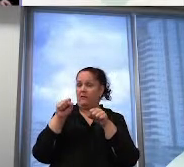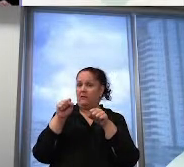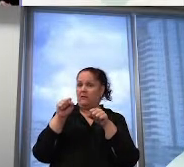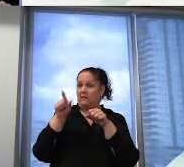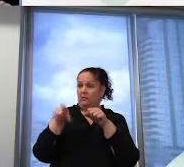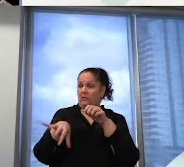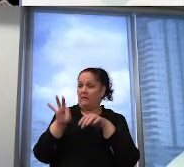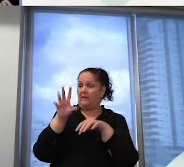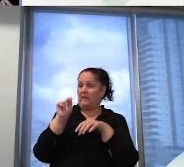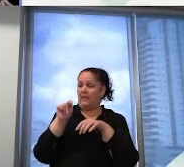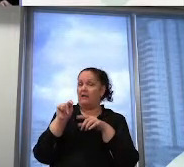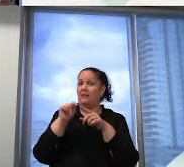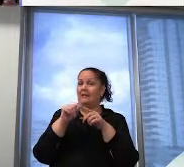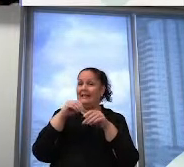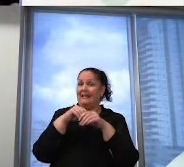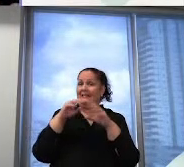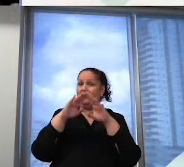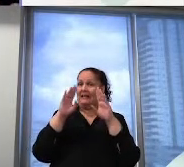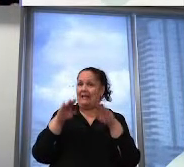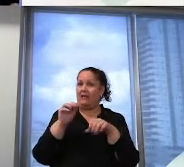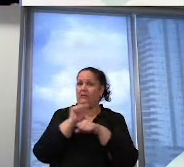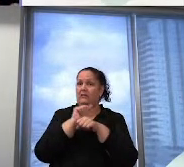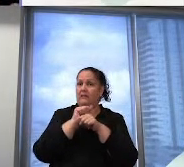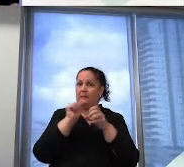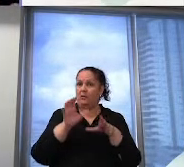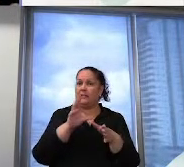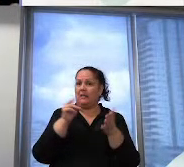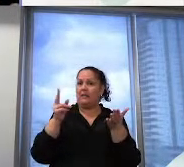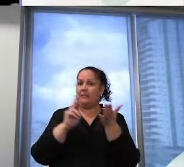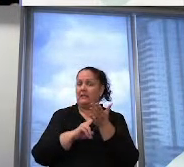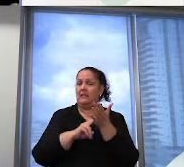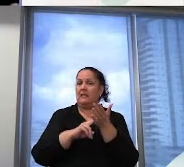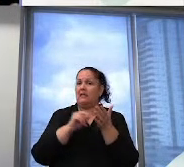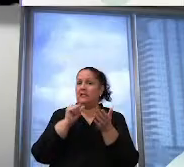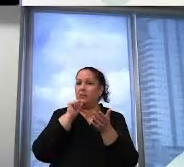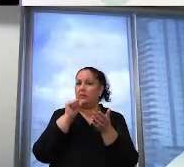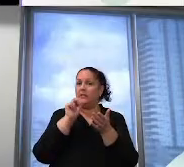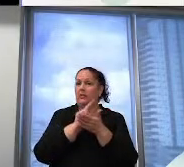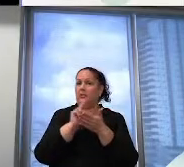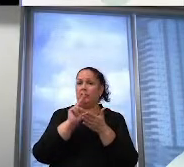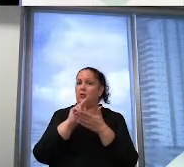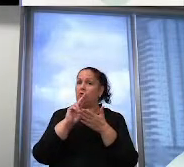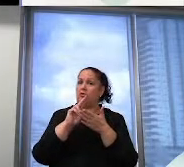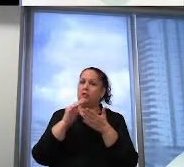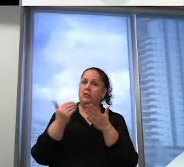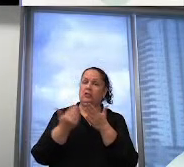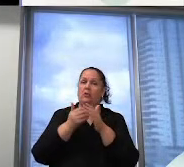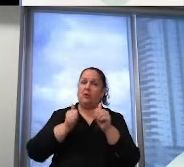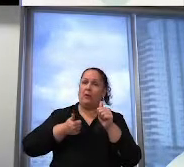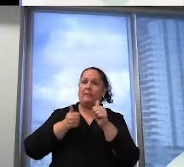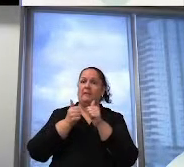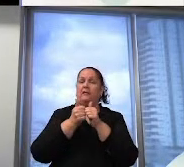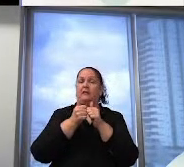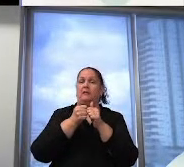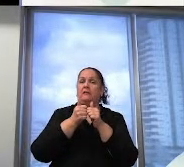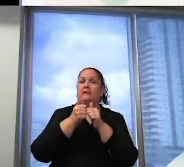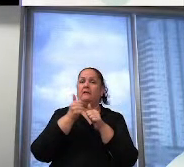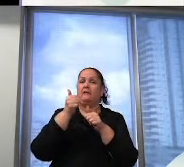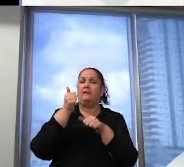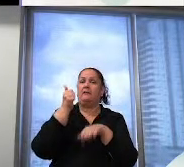the work that in-house employees and contractors were not using the most up-to-date